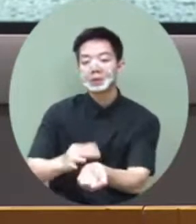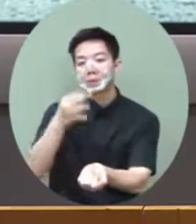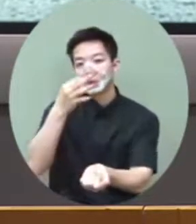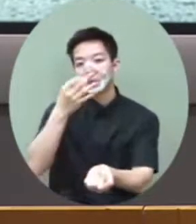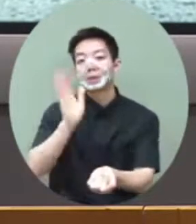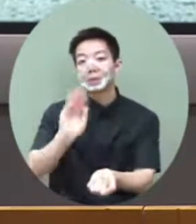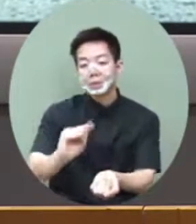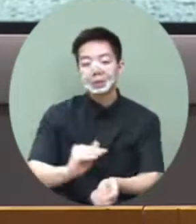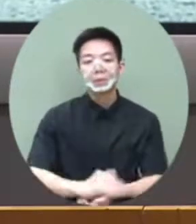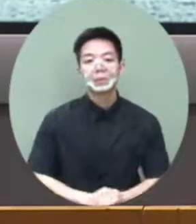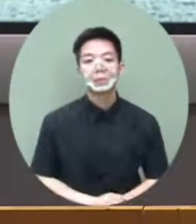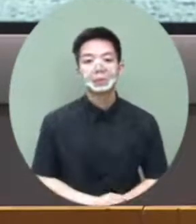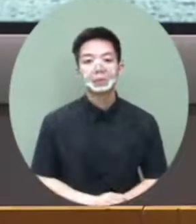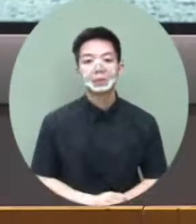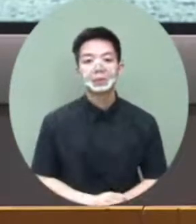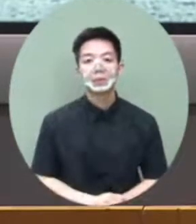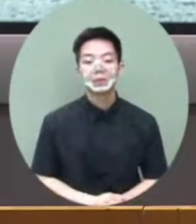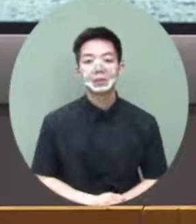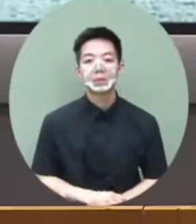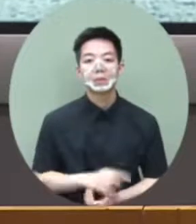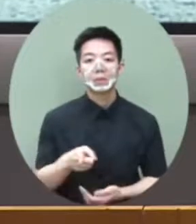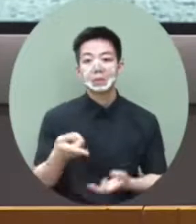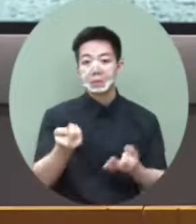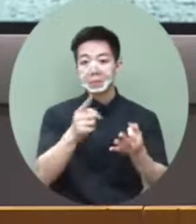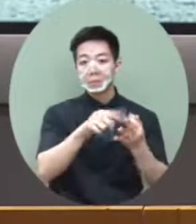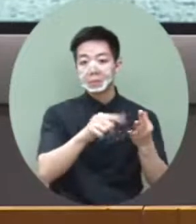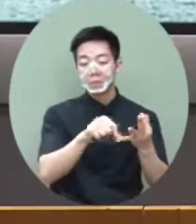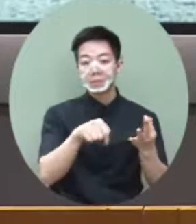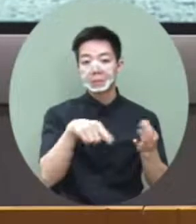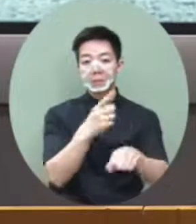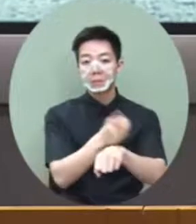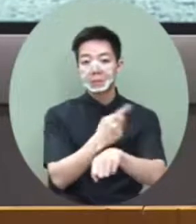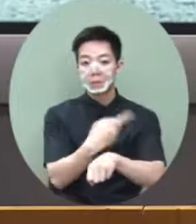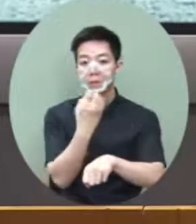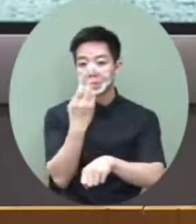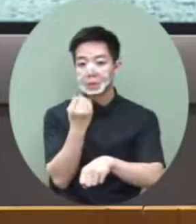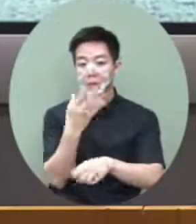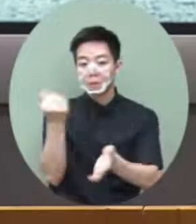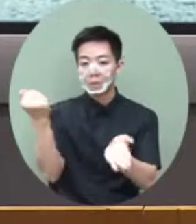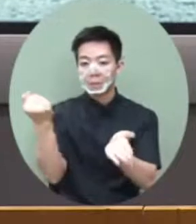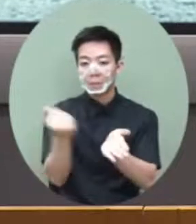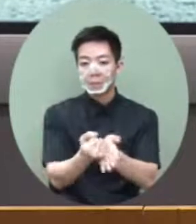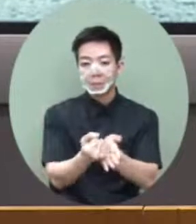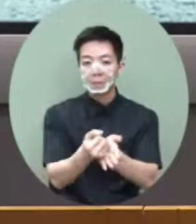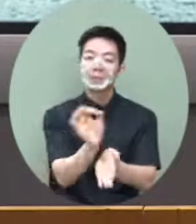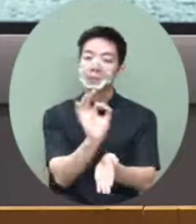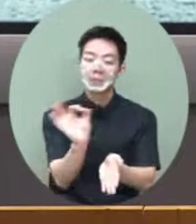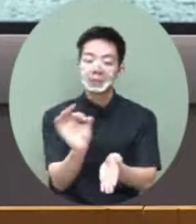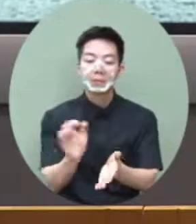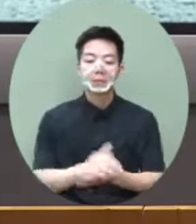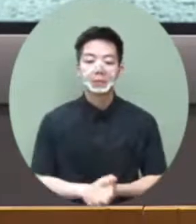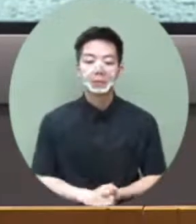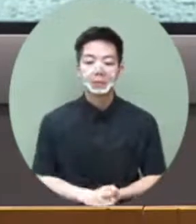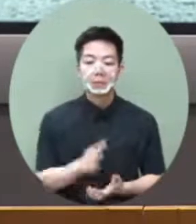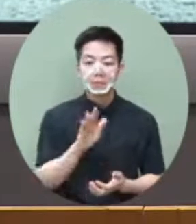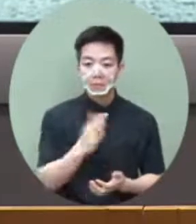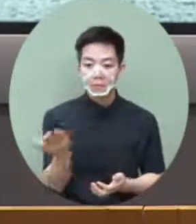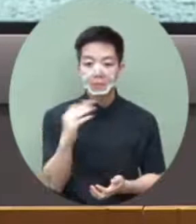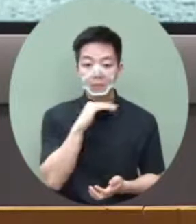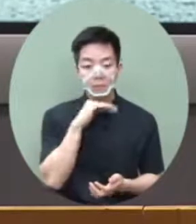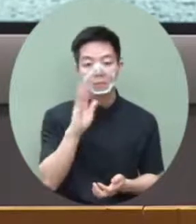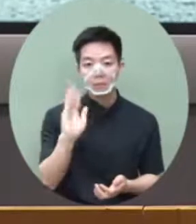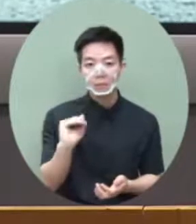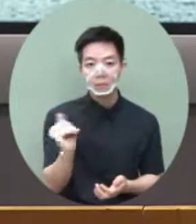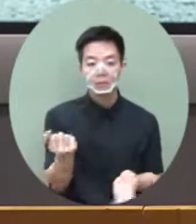on the basis of treating specific patients, make use of prescribe this medicine. EvoShield is not